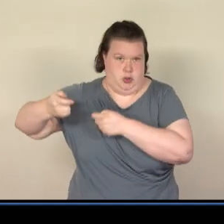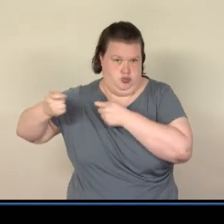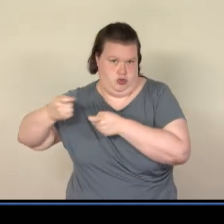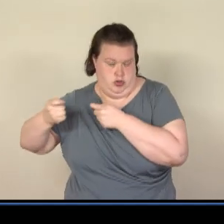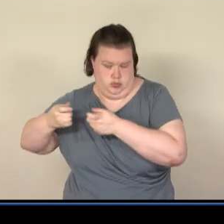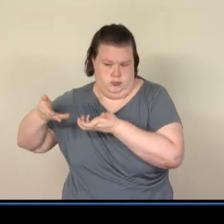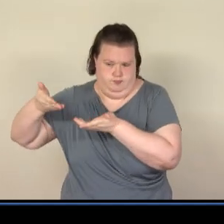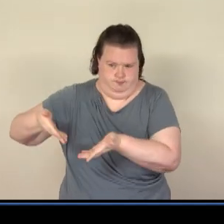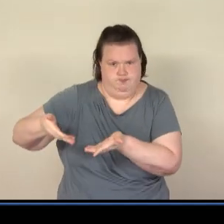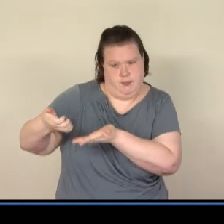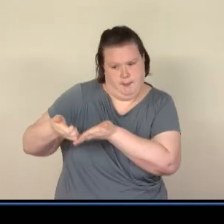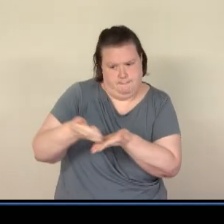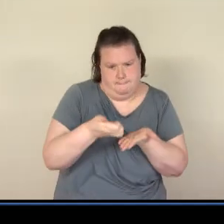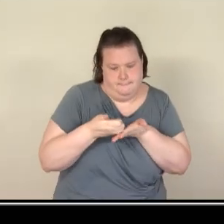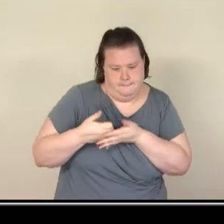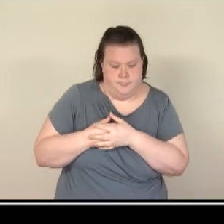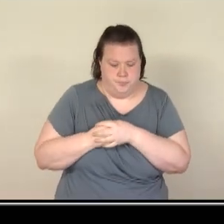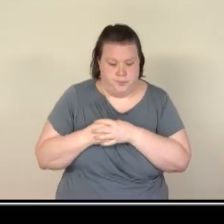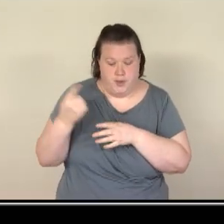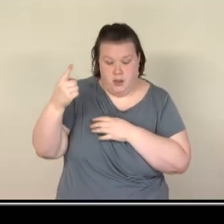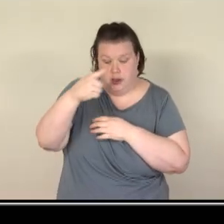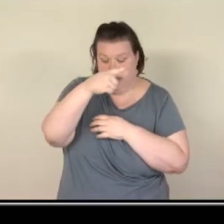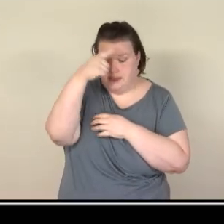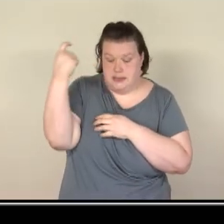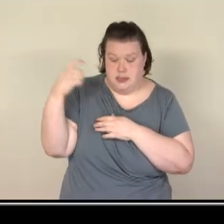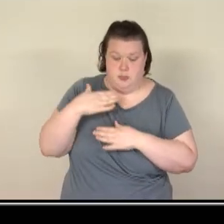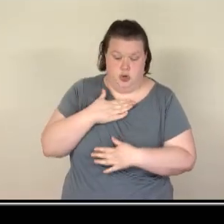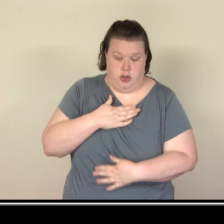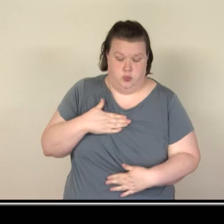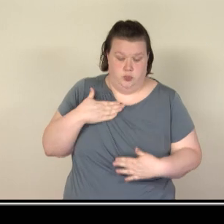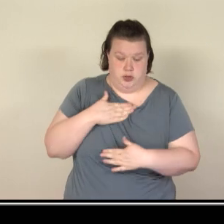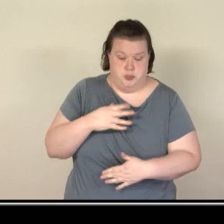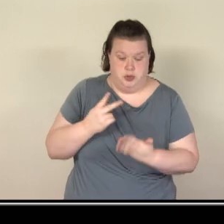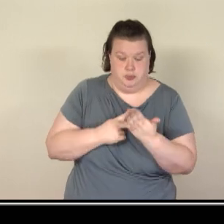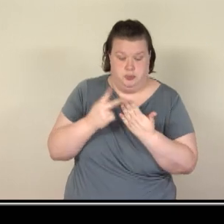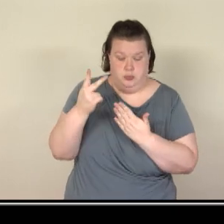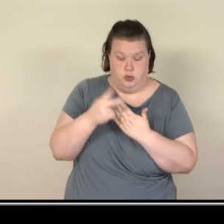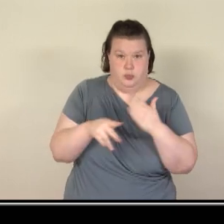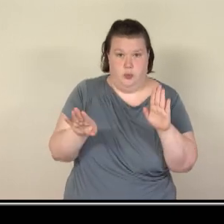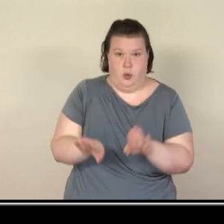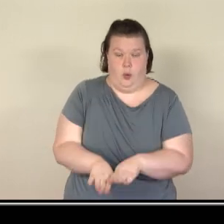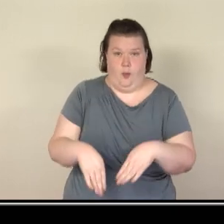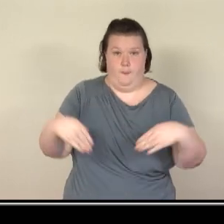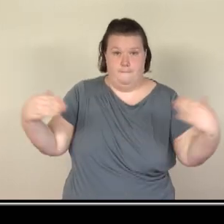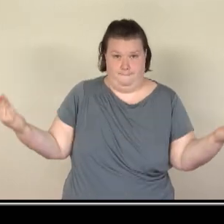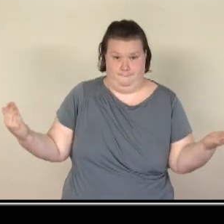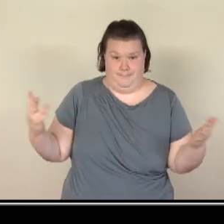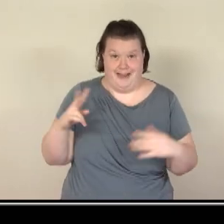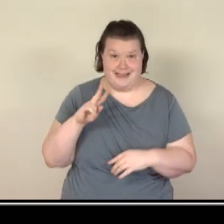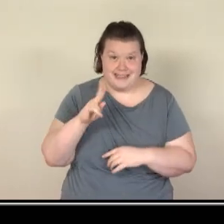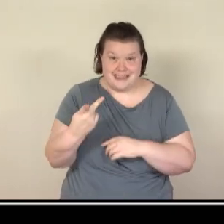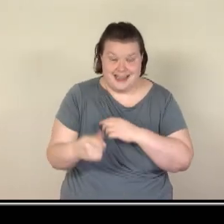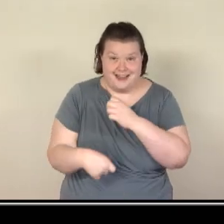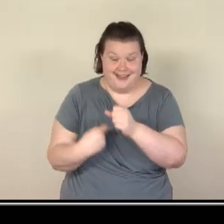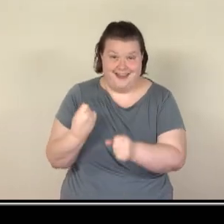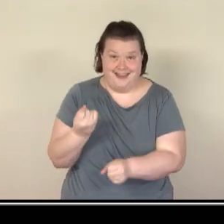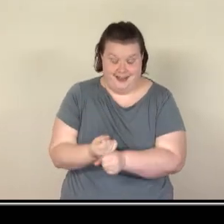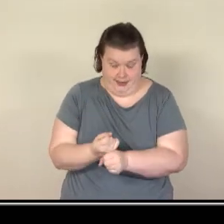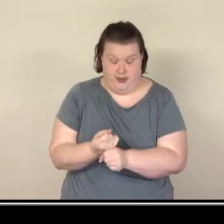possible. Summer enrichment program registration is now open for the second year of our